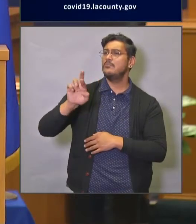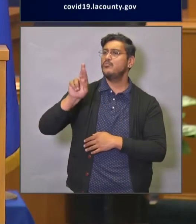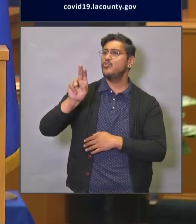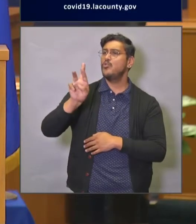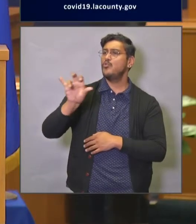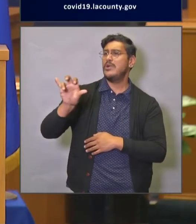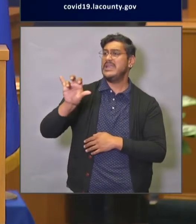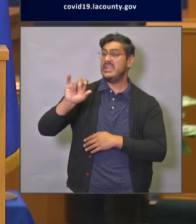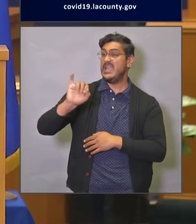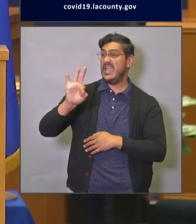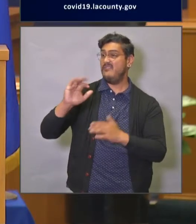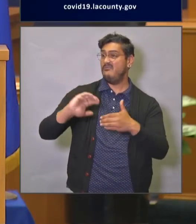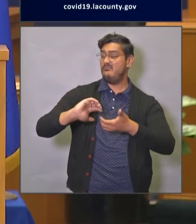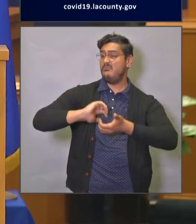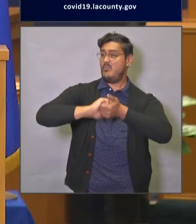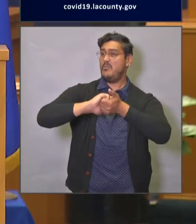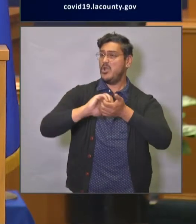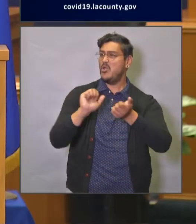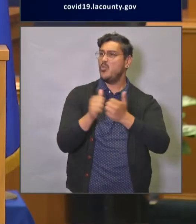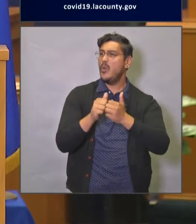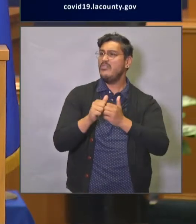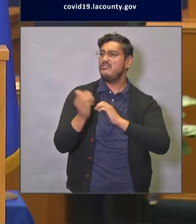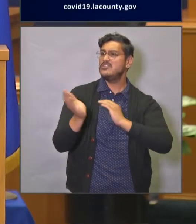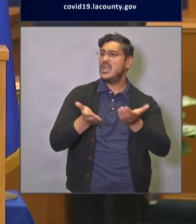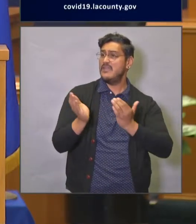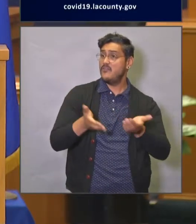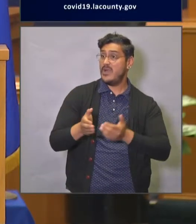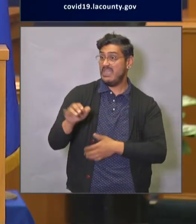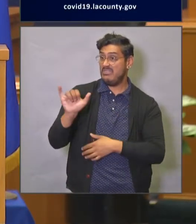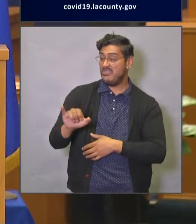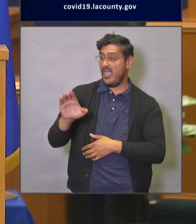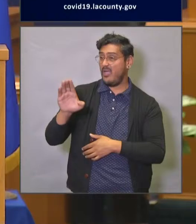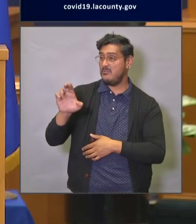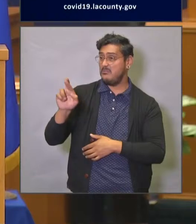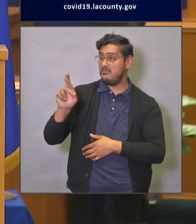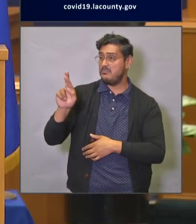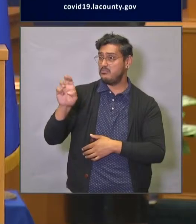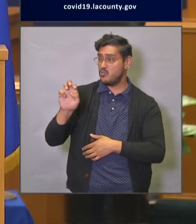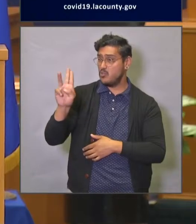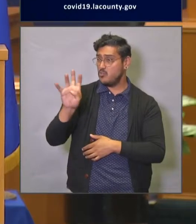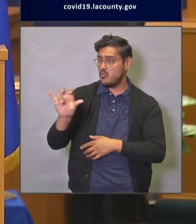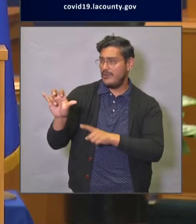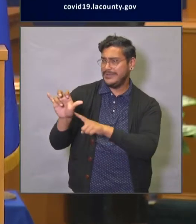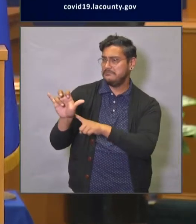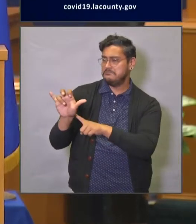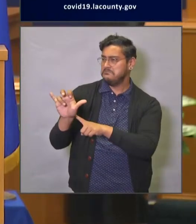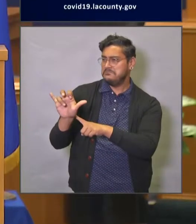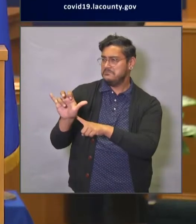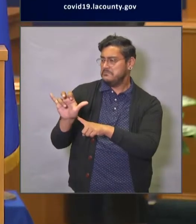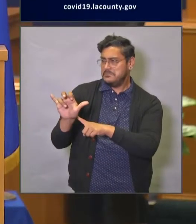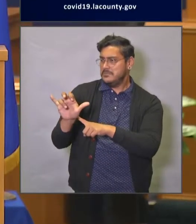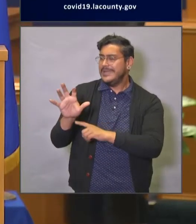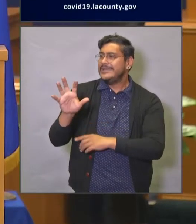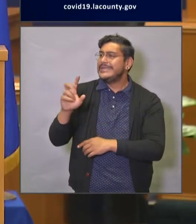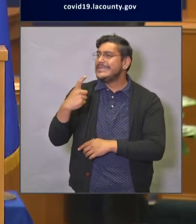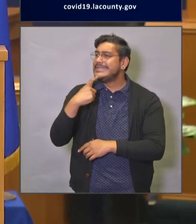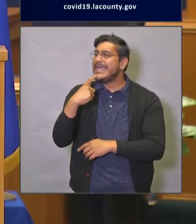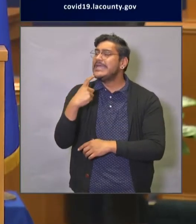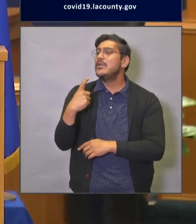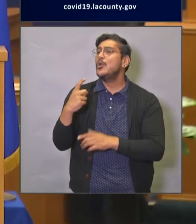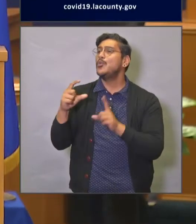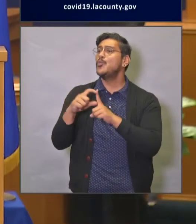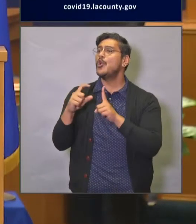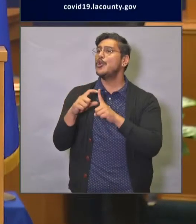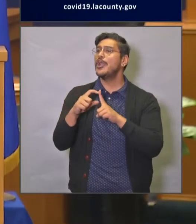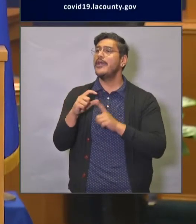with a third-party food vendor? The brewery owners I've spoken to for a story I'm working on have all used the word unfair